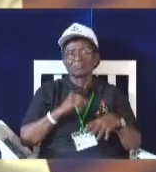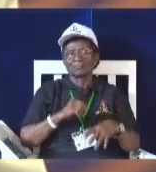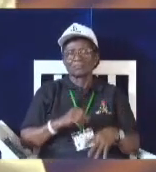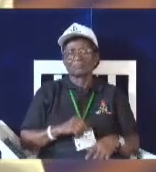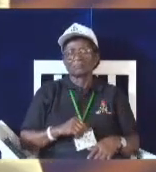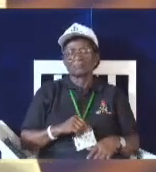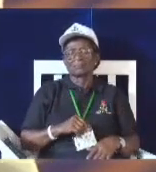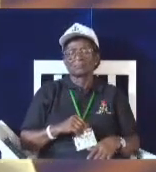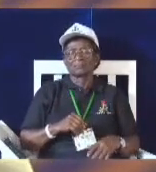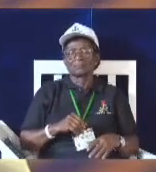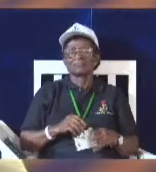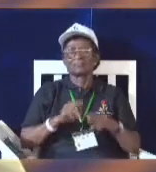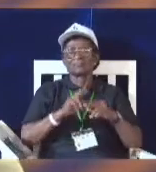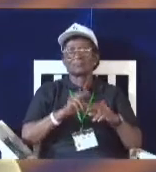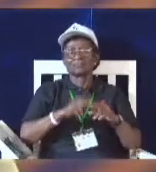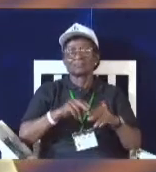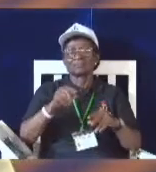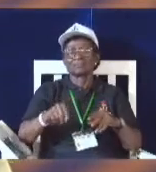sit down.